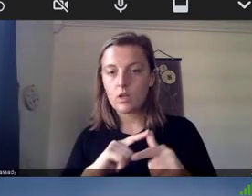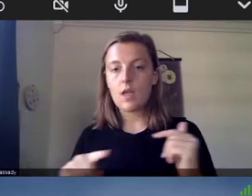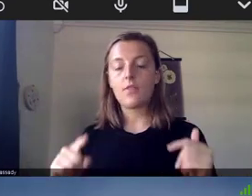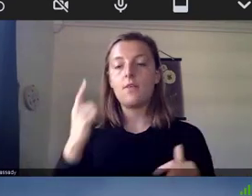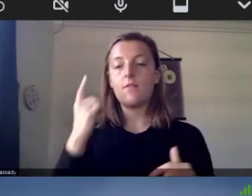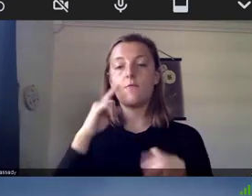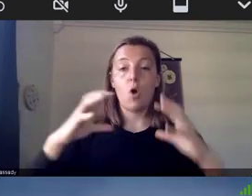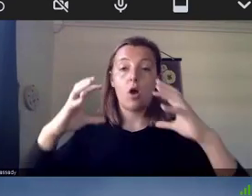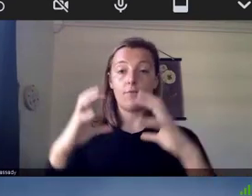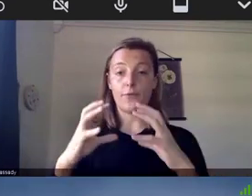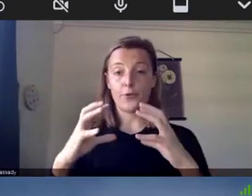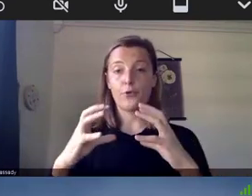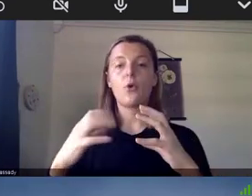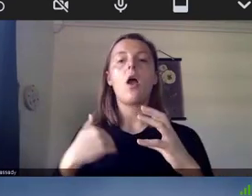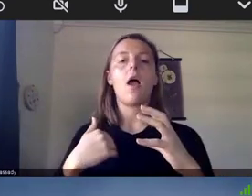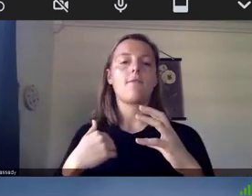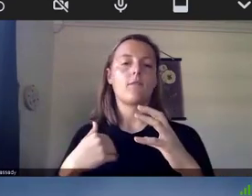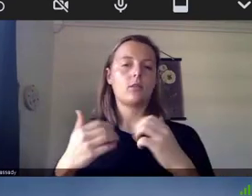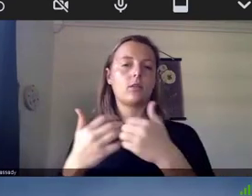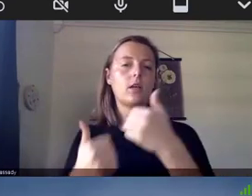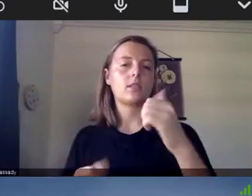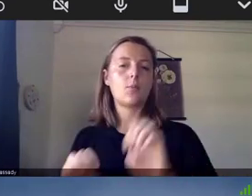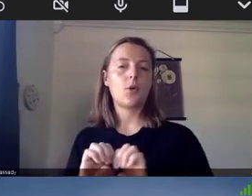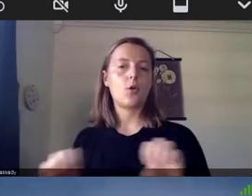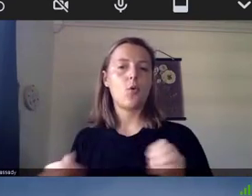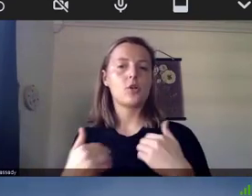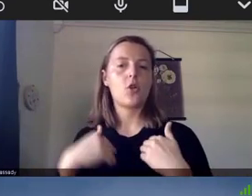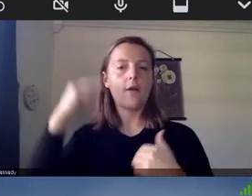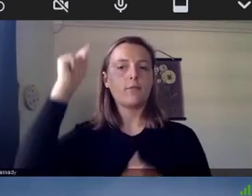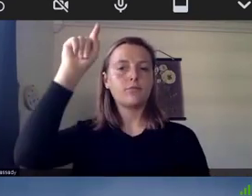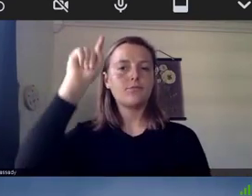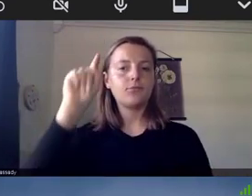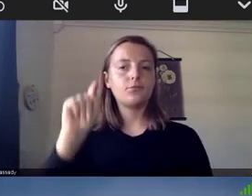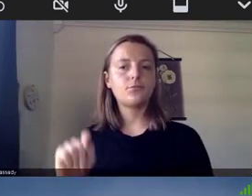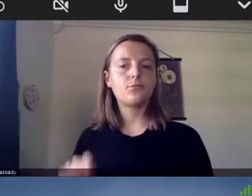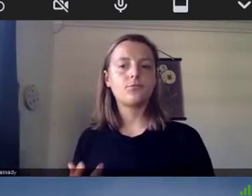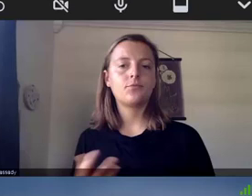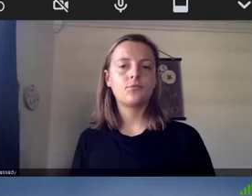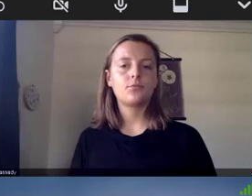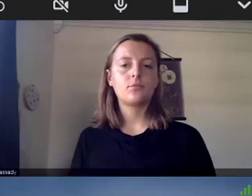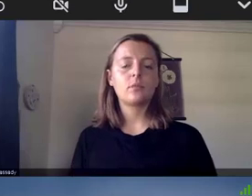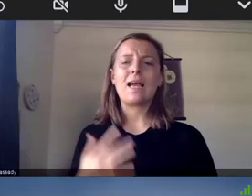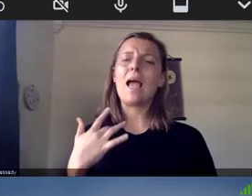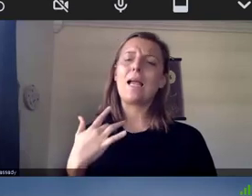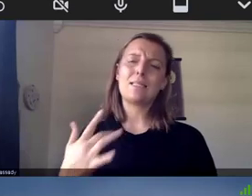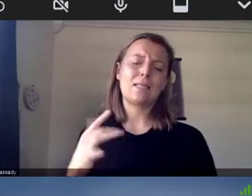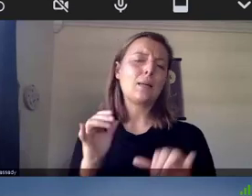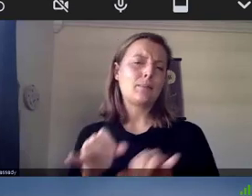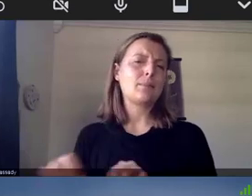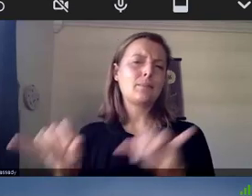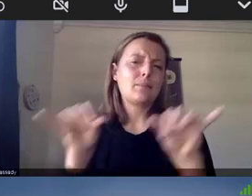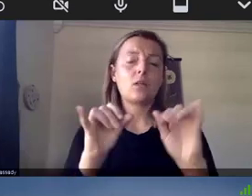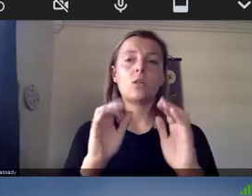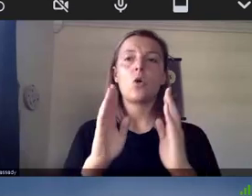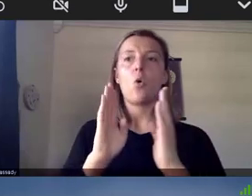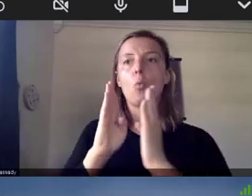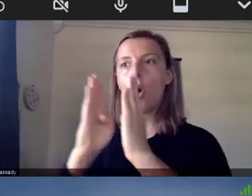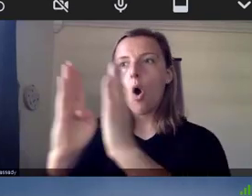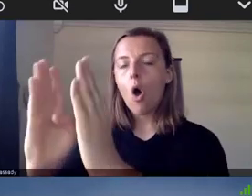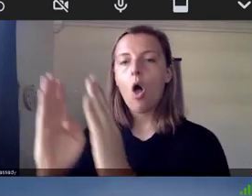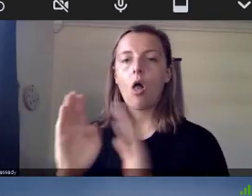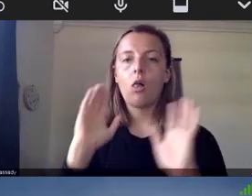equation. And as is usually the case, as you move from walls to spheres, the math gets a little bit more